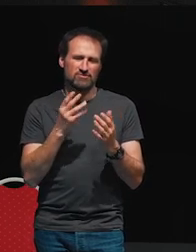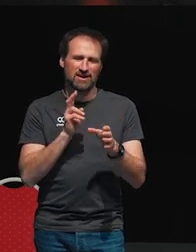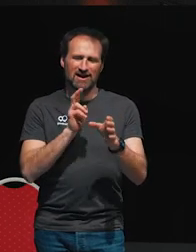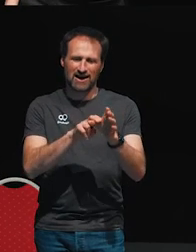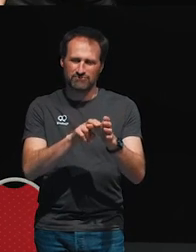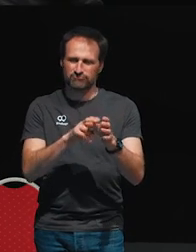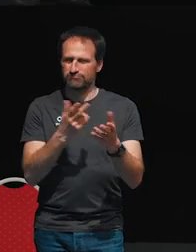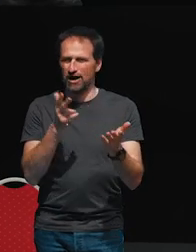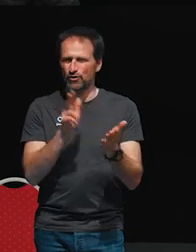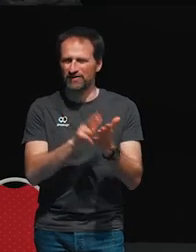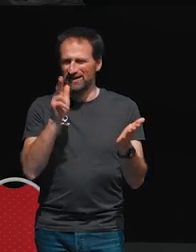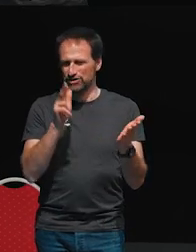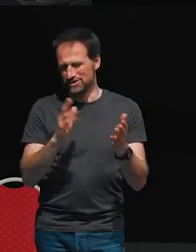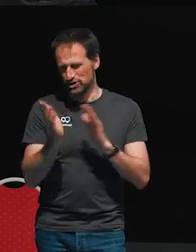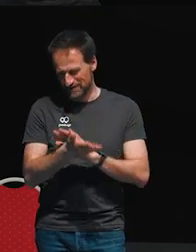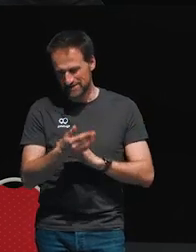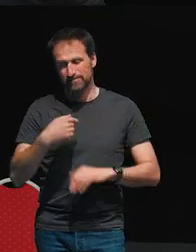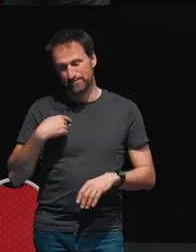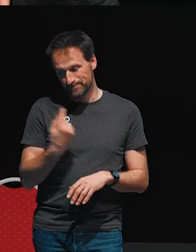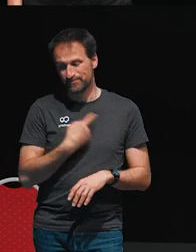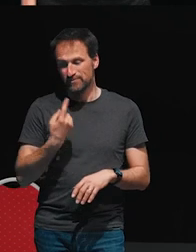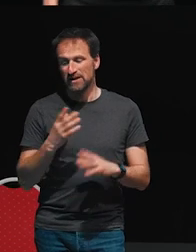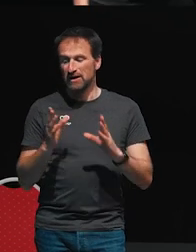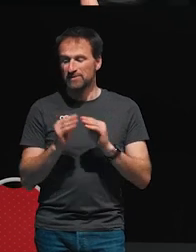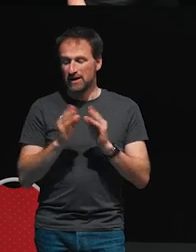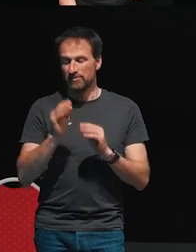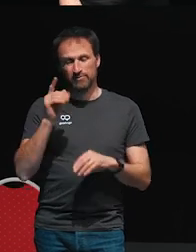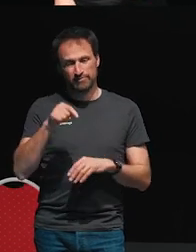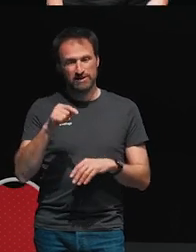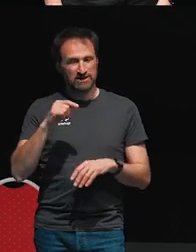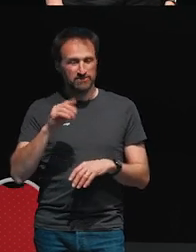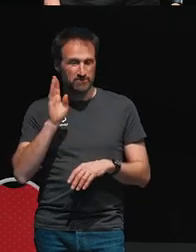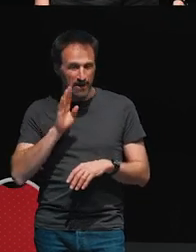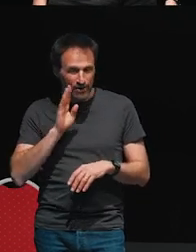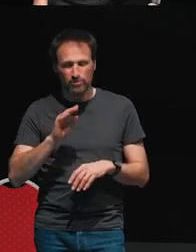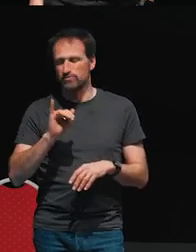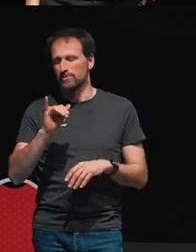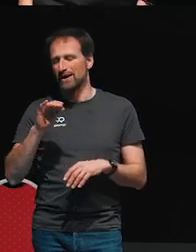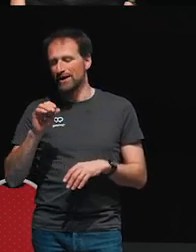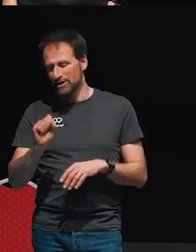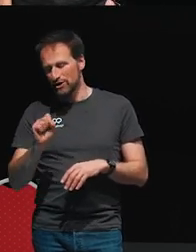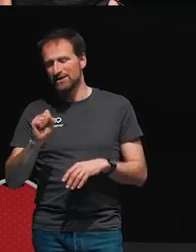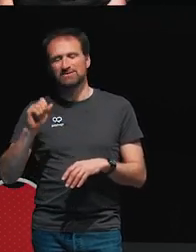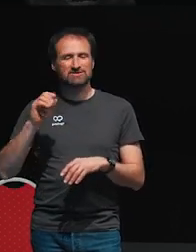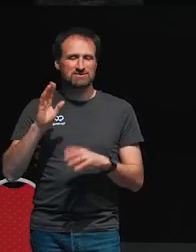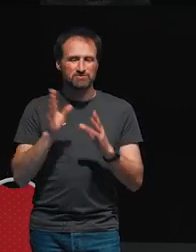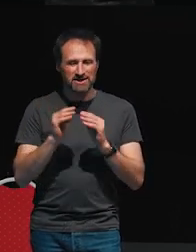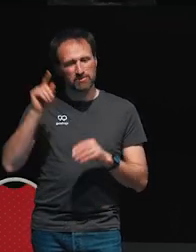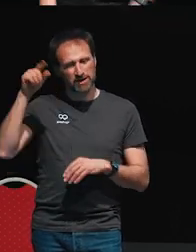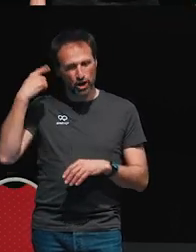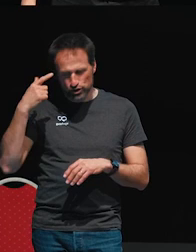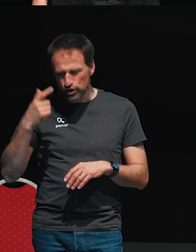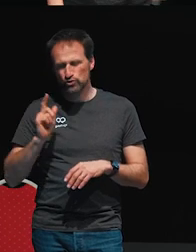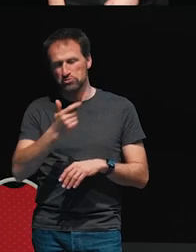I organize a bunch of meetups, Frontiers in Belgium, the Identity and Security meetup in London. And should you want to follow me on the internet,